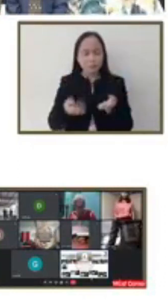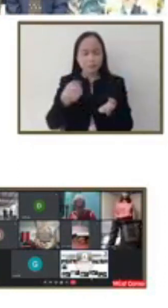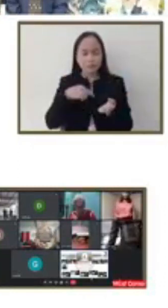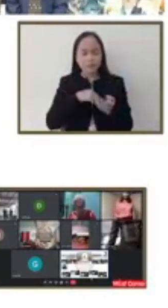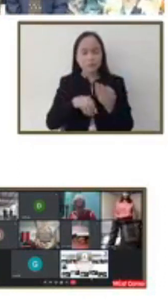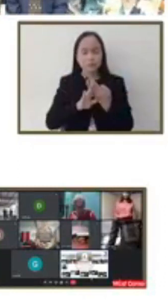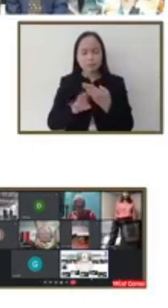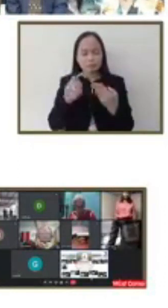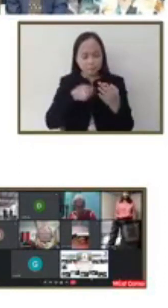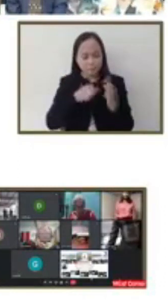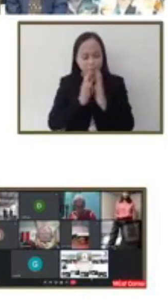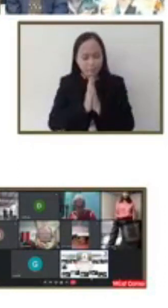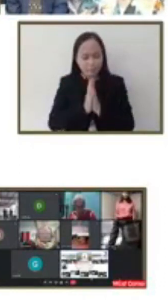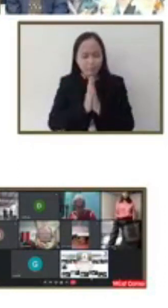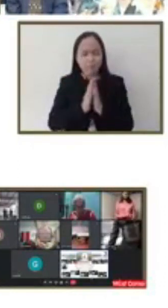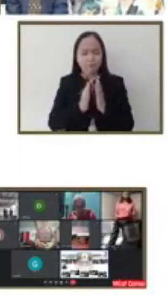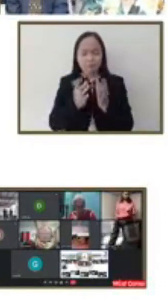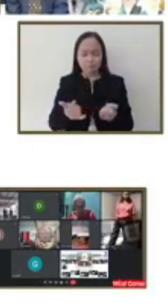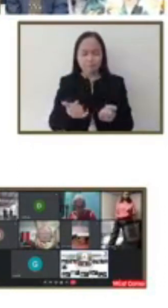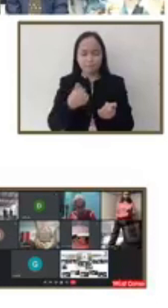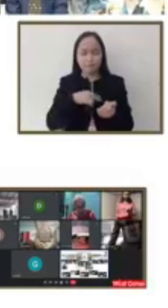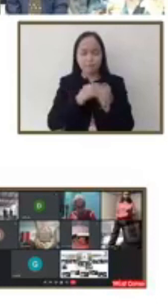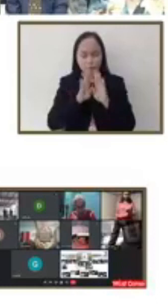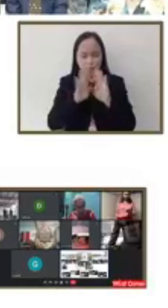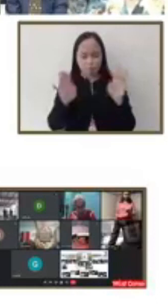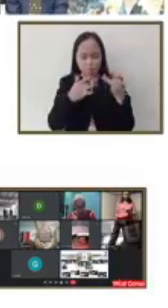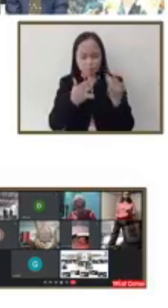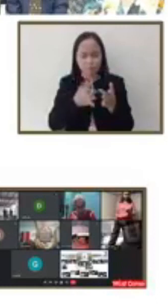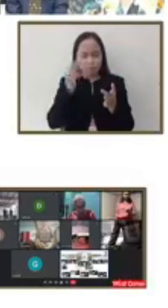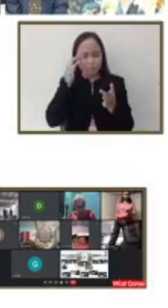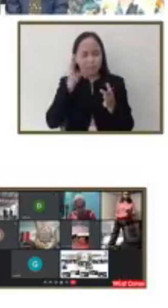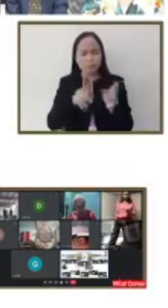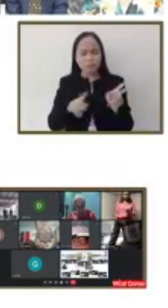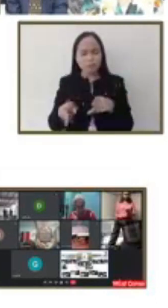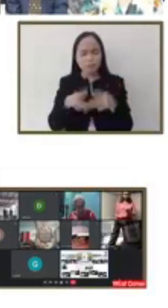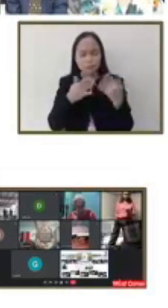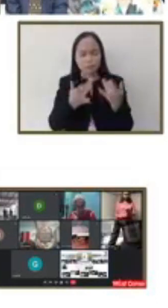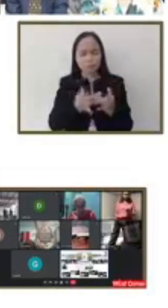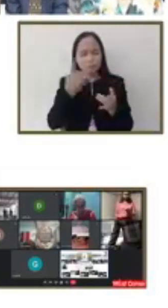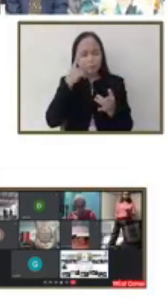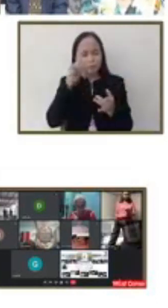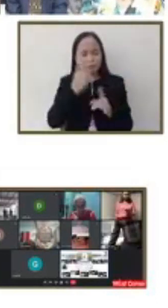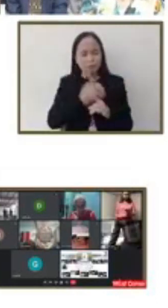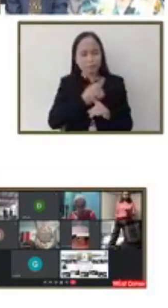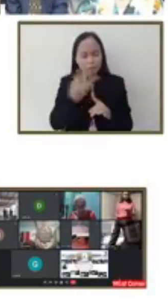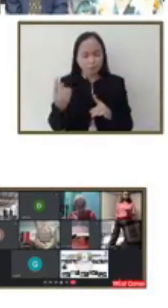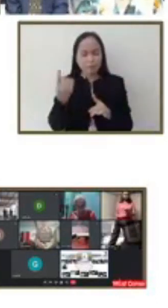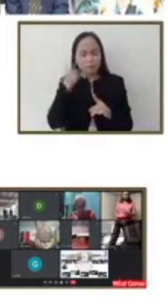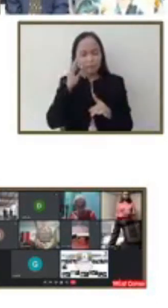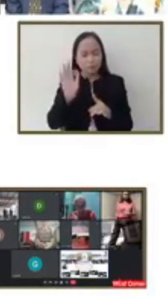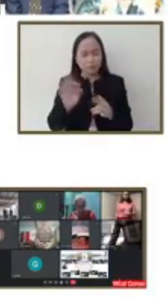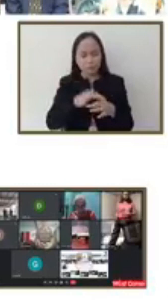pray, Father, please, right now, open the minds and the hearts of your people and prepare our hearts, ourselves, O God, for the preaching of thy